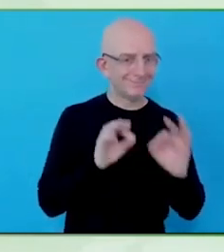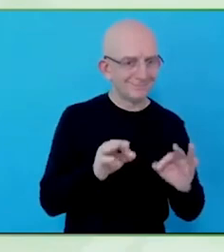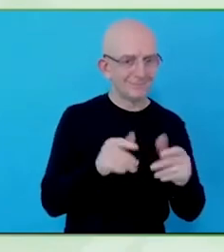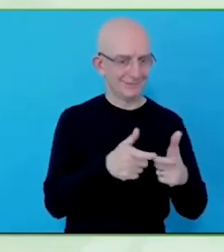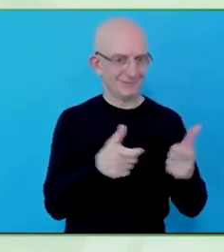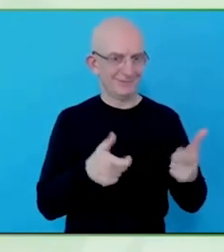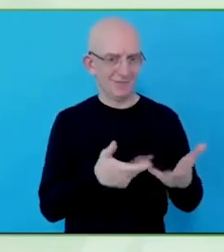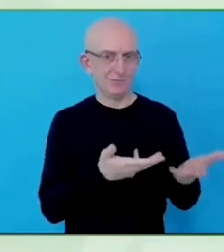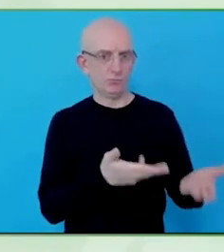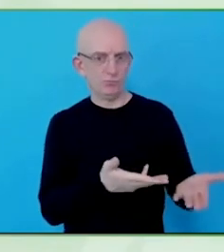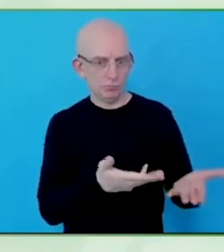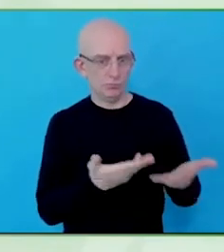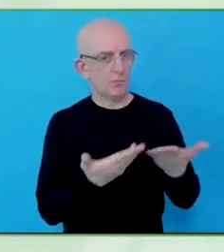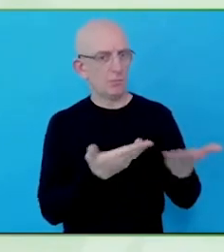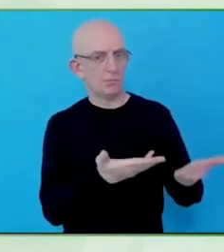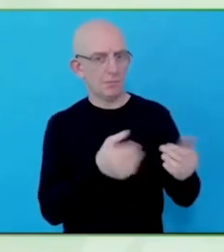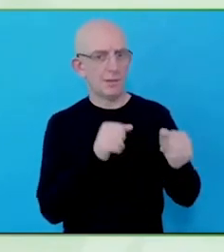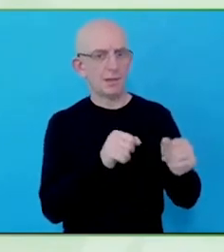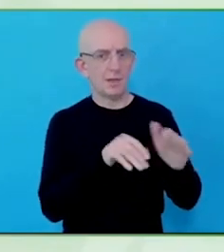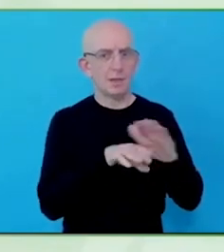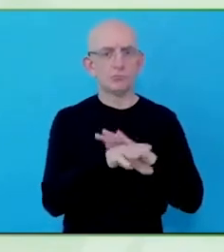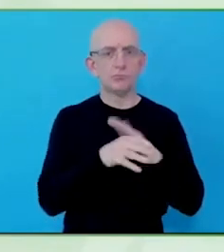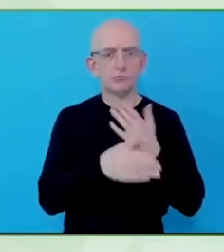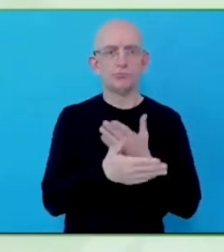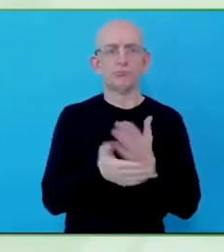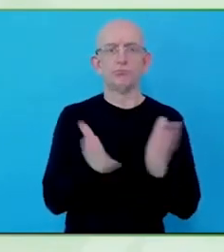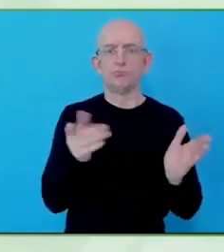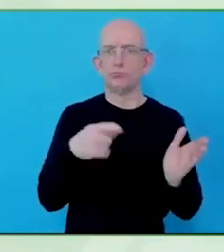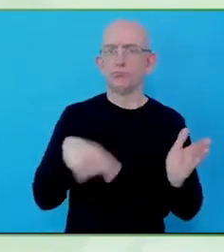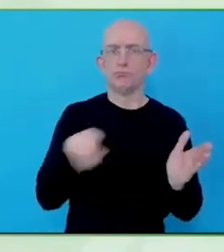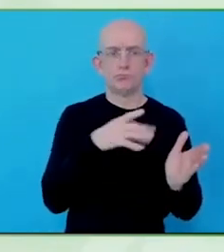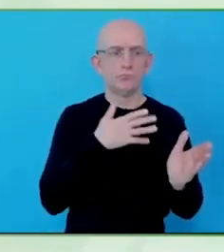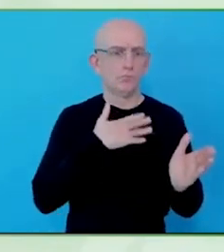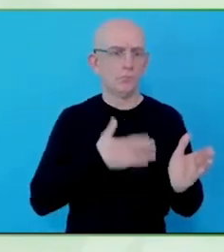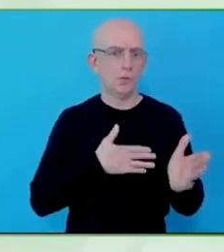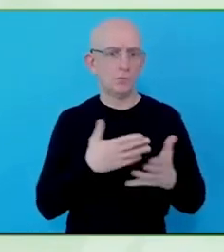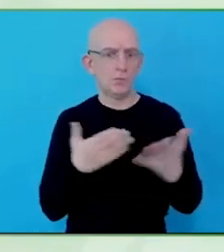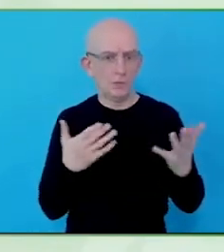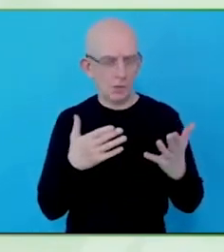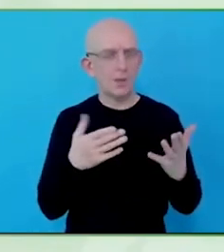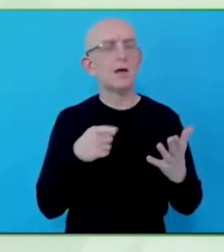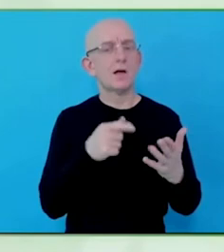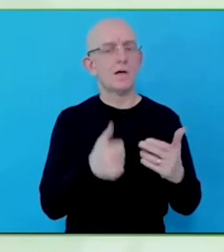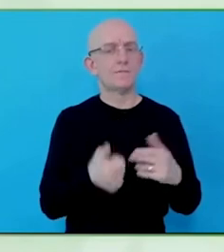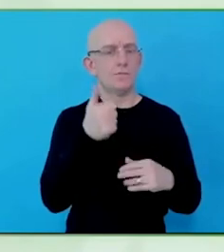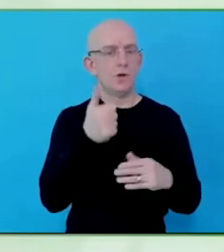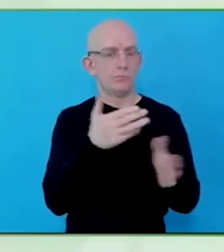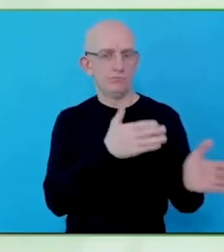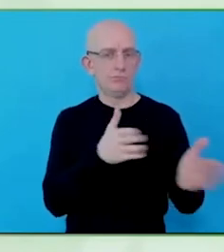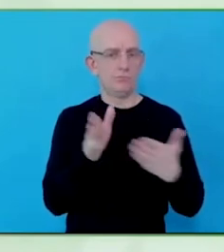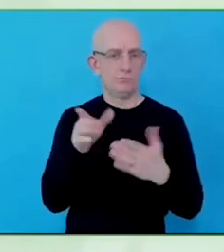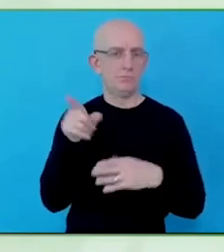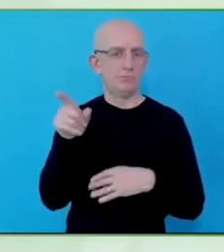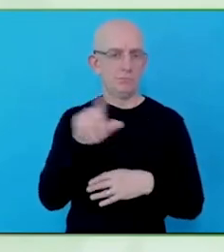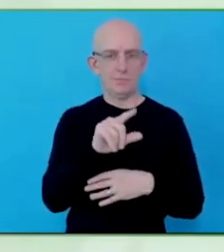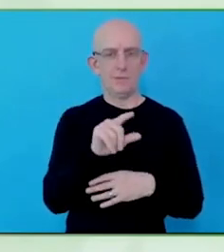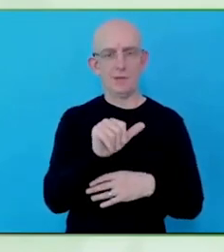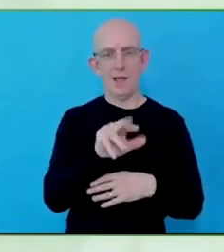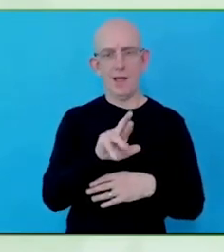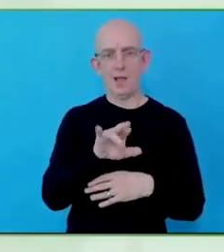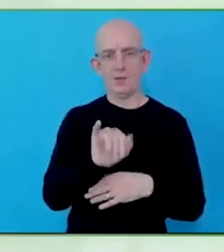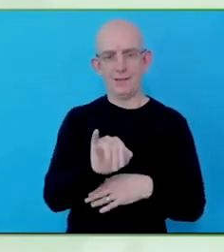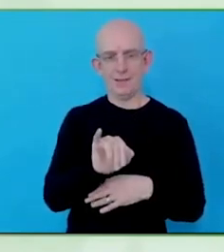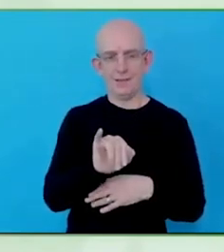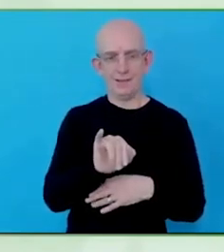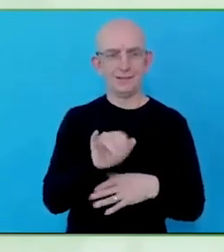www.gari.info. It's available in 20 languages. And there you can start with identifying an accessible device or just getting